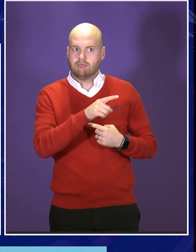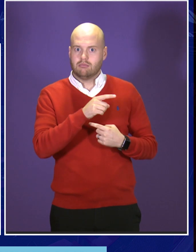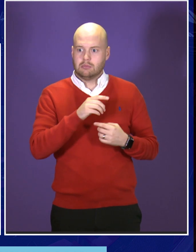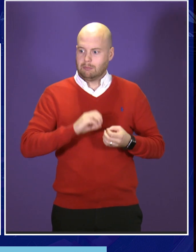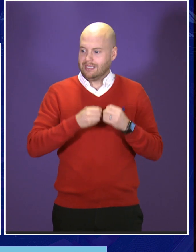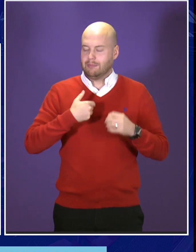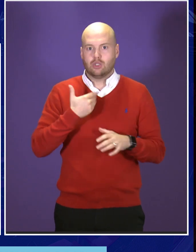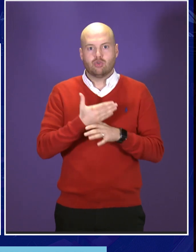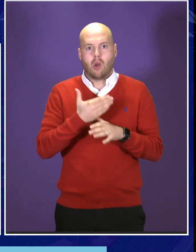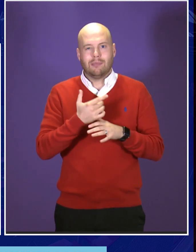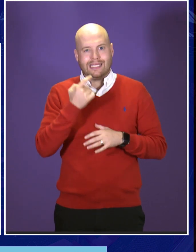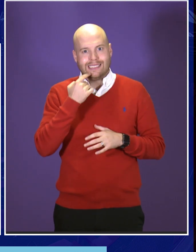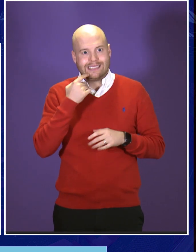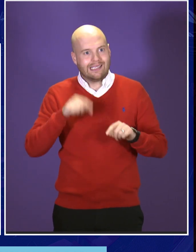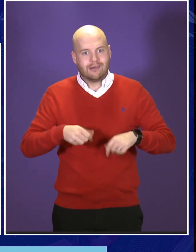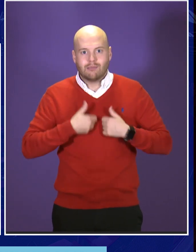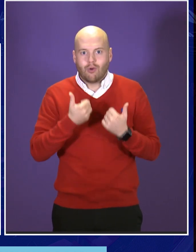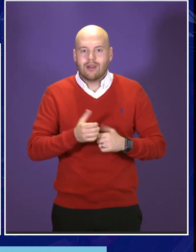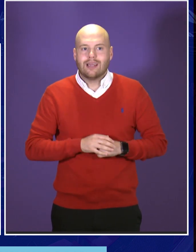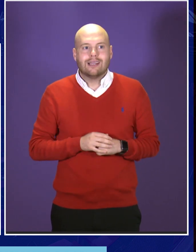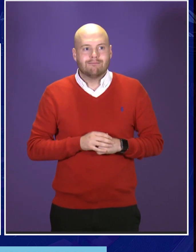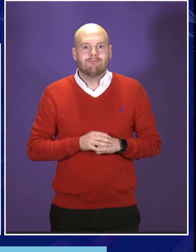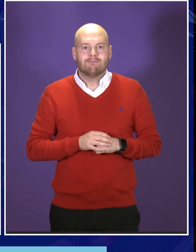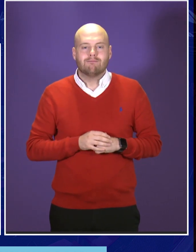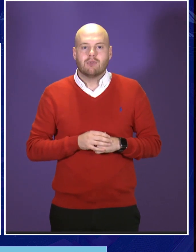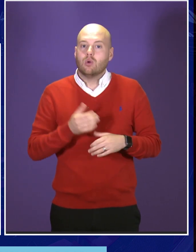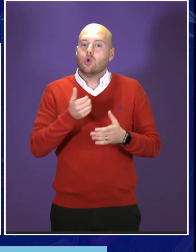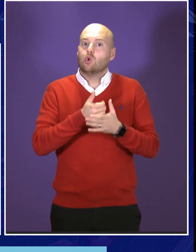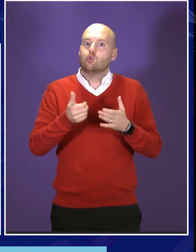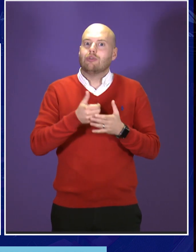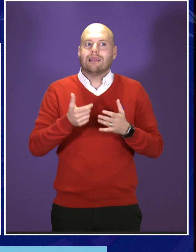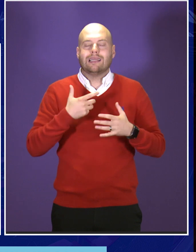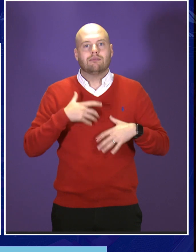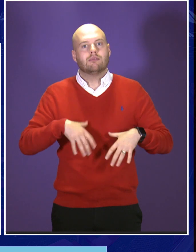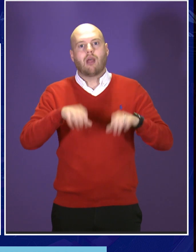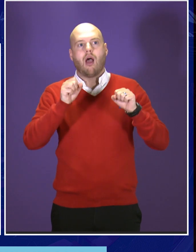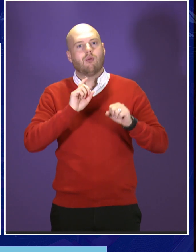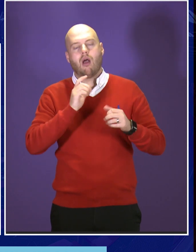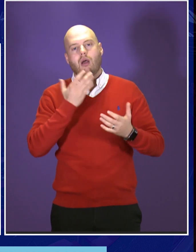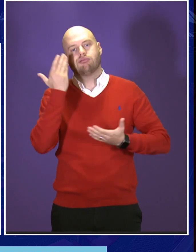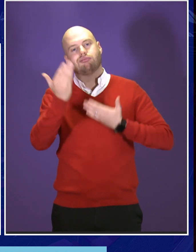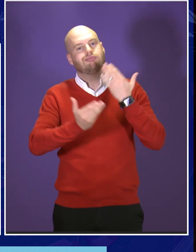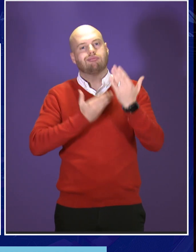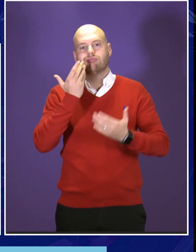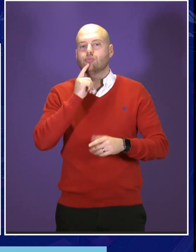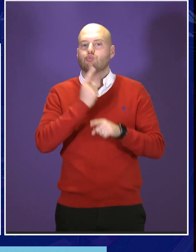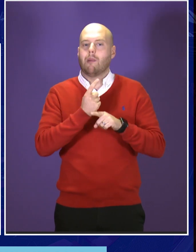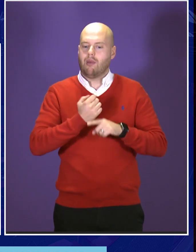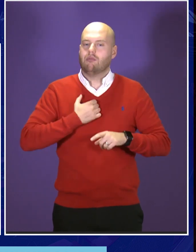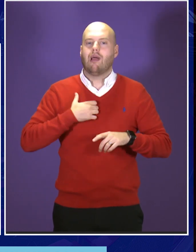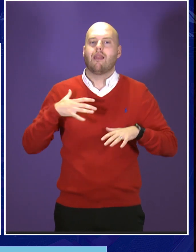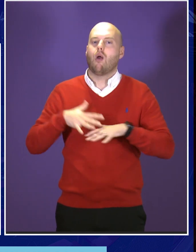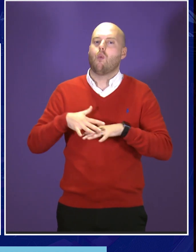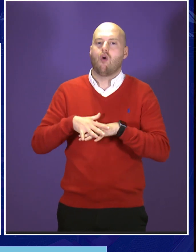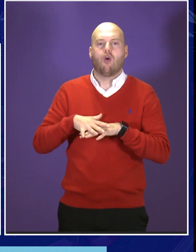Usually I would kick off this by launching into a glorious tale about the work of the network that I serve,